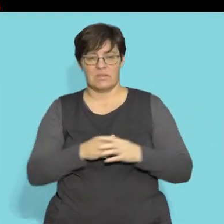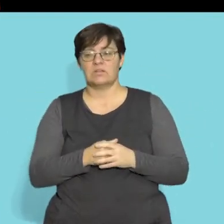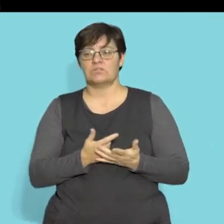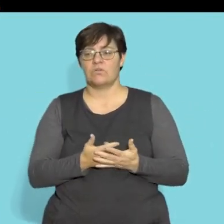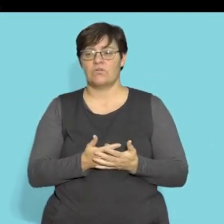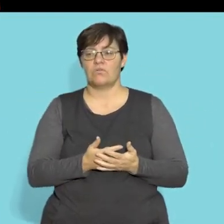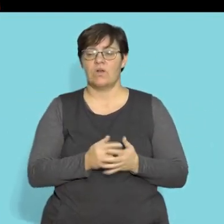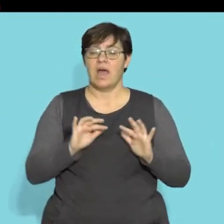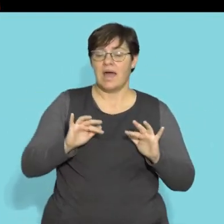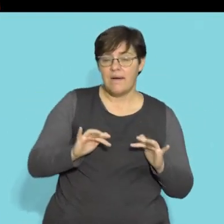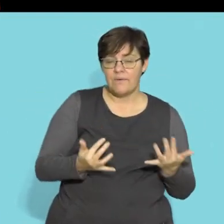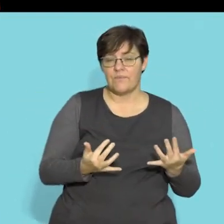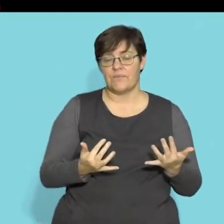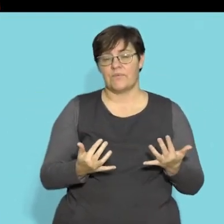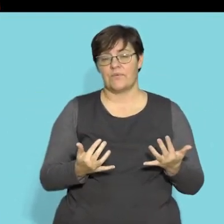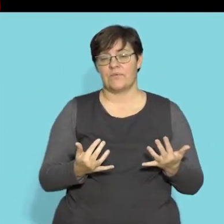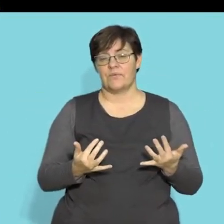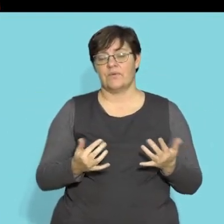types. So it's how